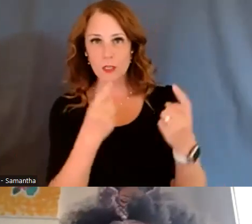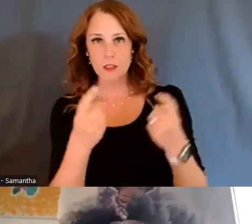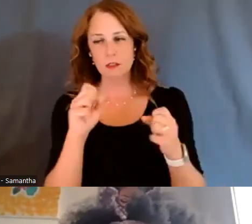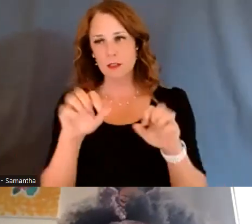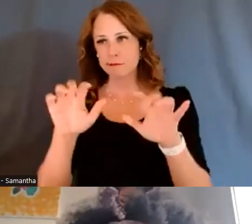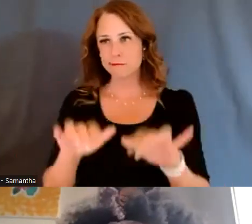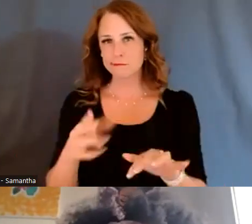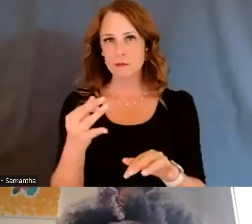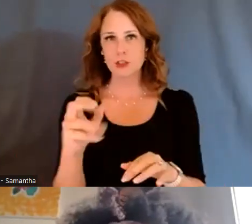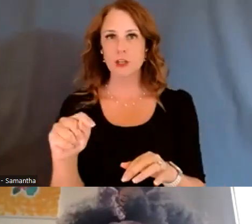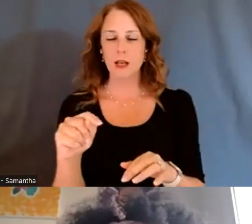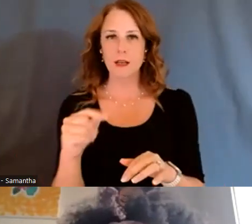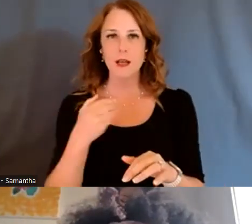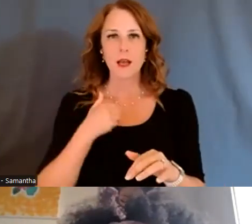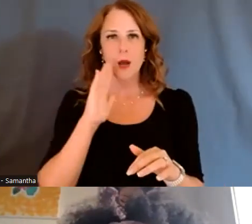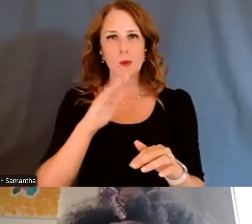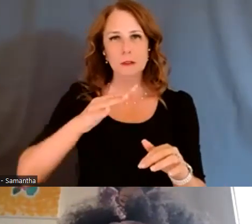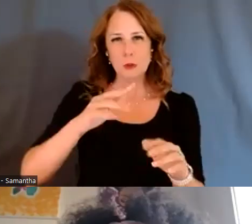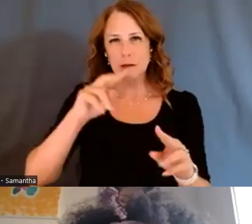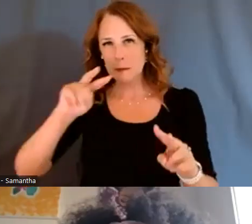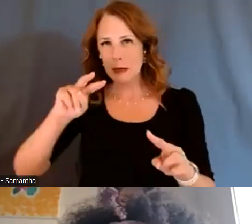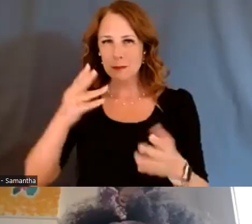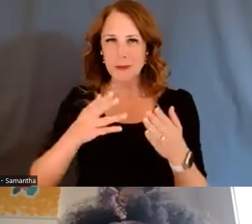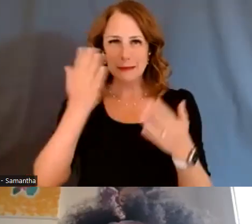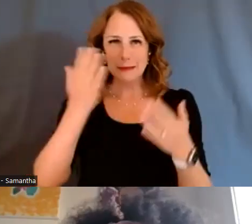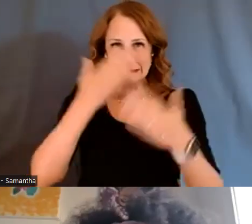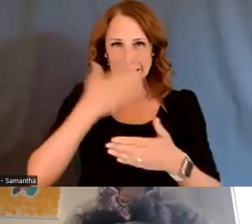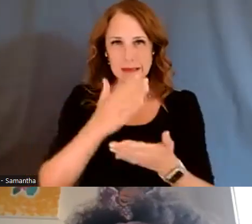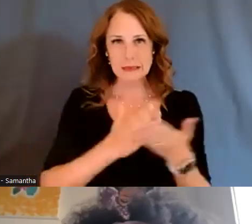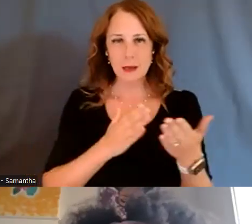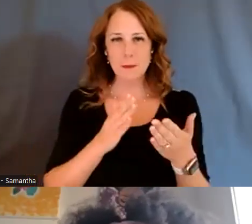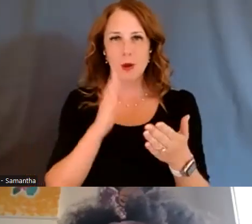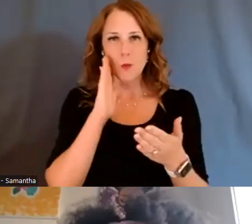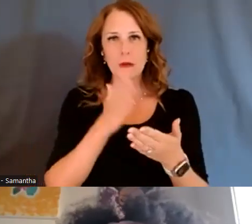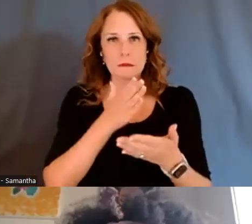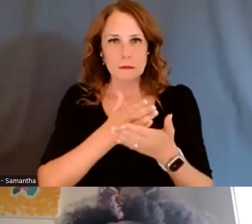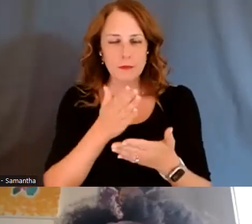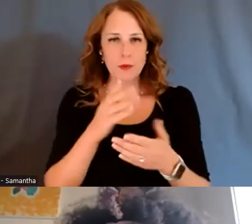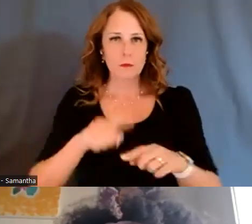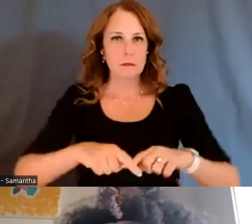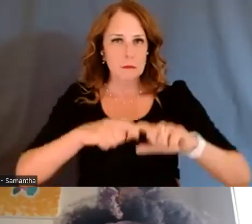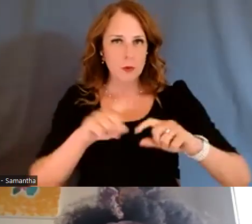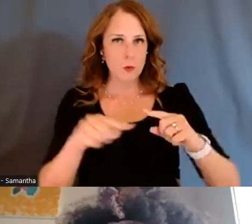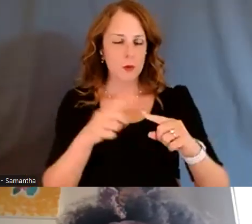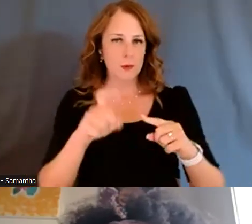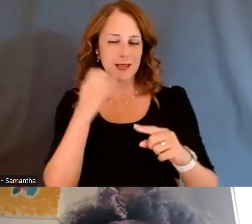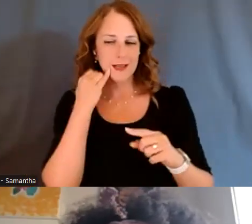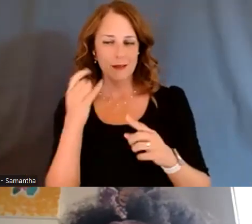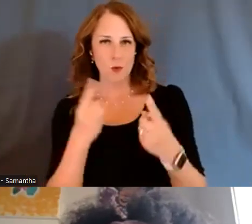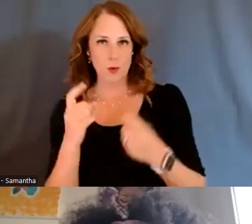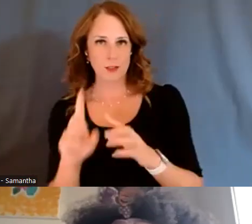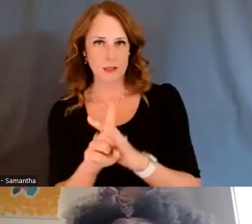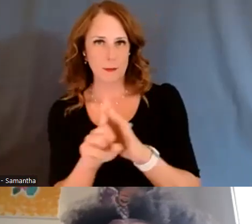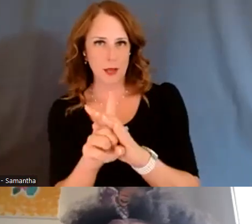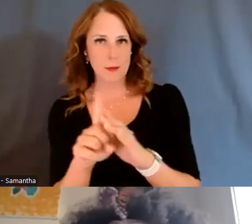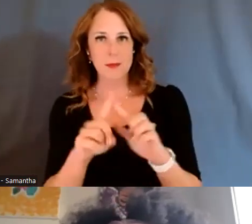chat. I'll kind of be semi-monitoring it, so I might miss things and we'll interrupt as needed to kind of address any questions that come up. But if we